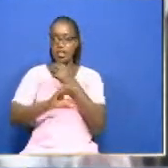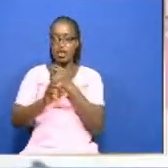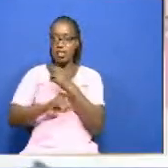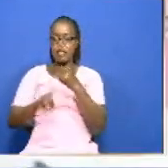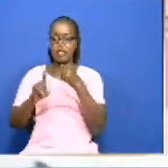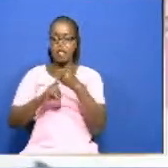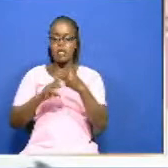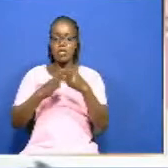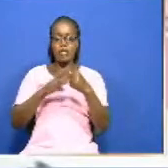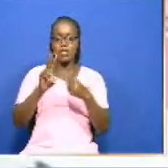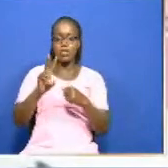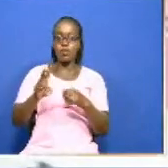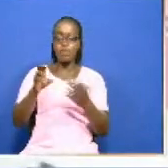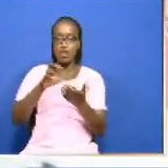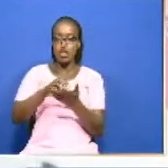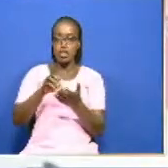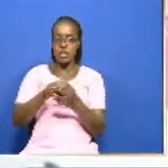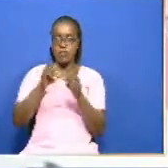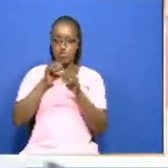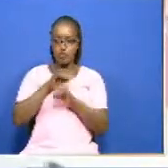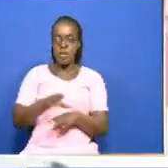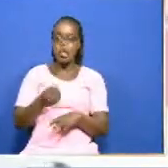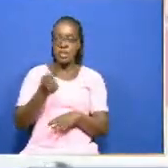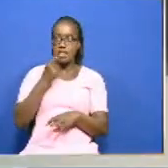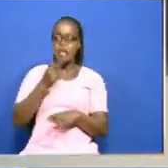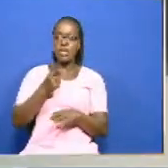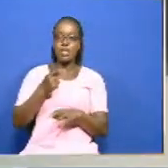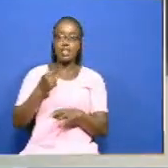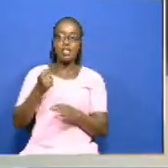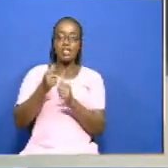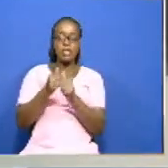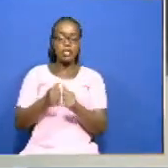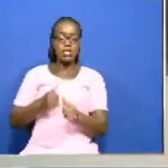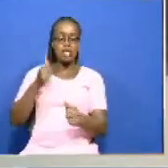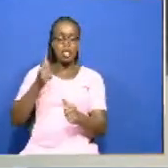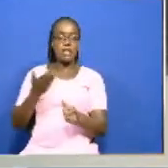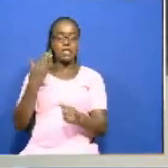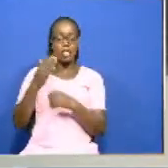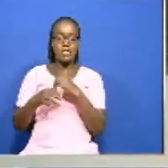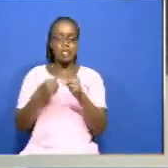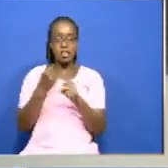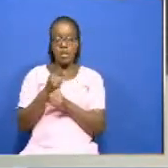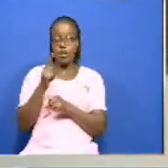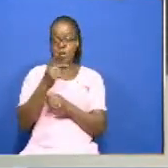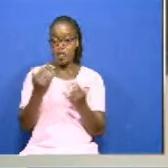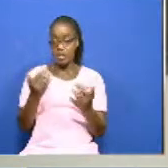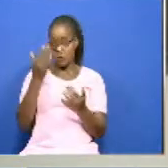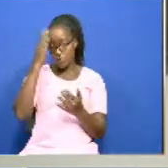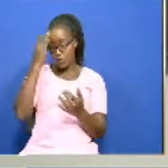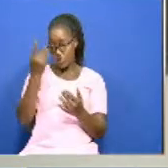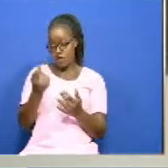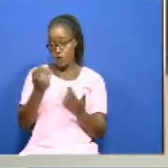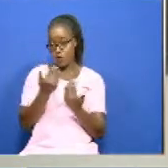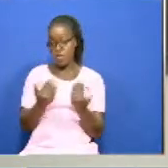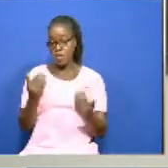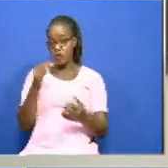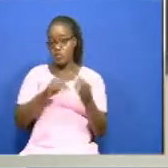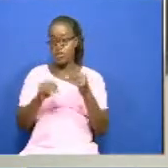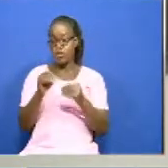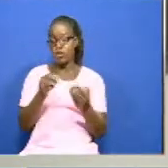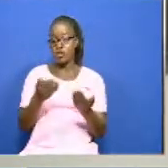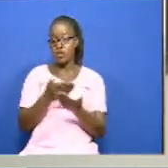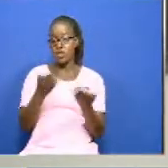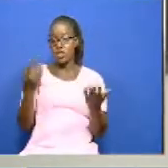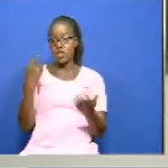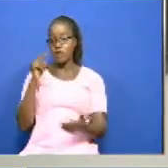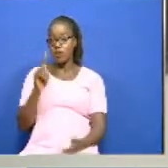692 cases of multi-drug resistance last year. And the one thing that we know, there are a few things that will contribute to those. One